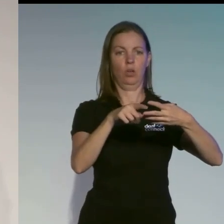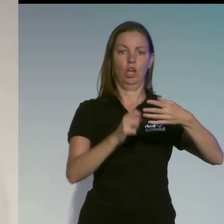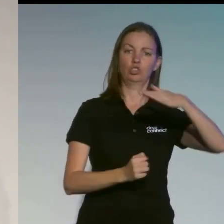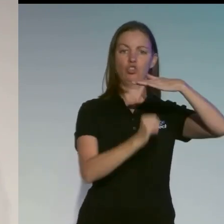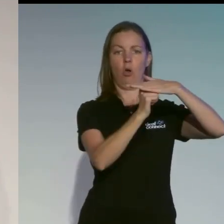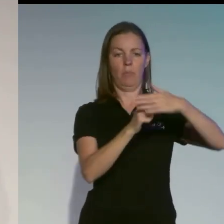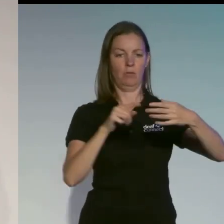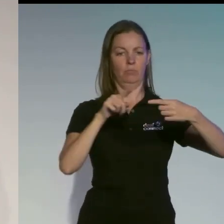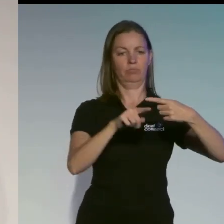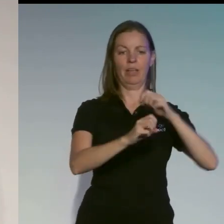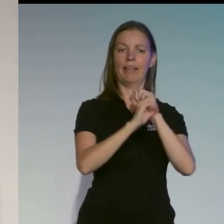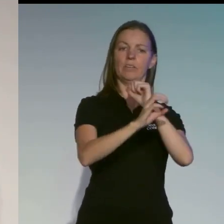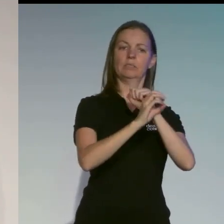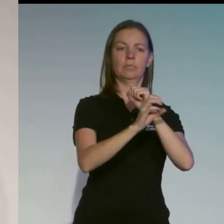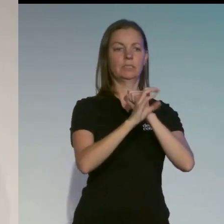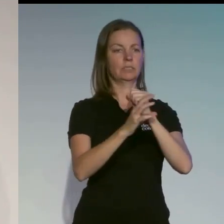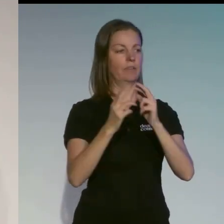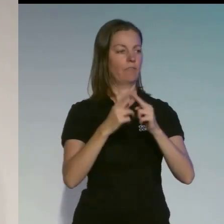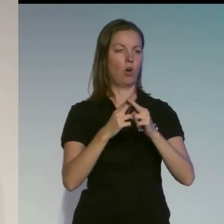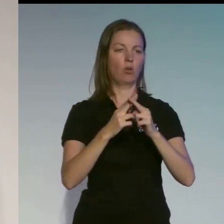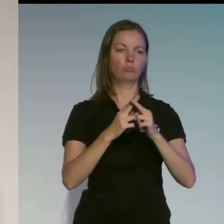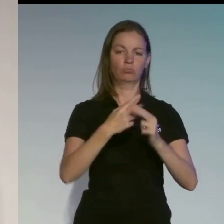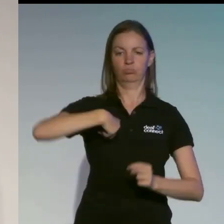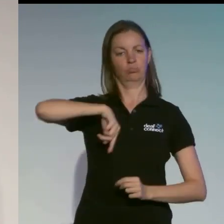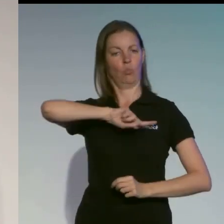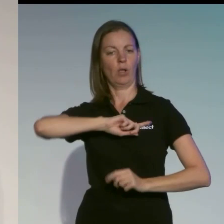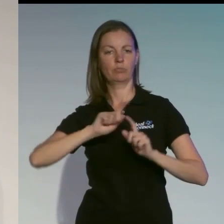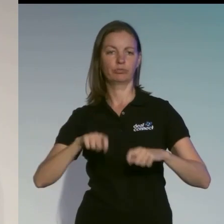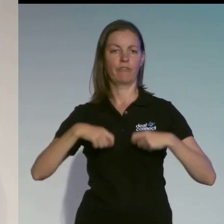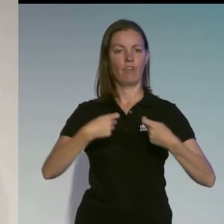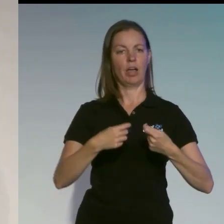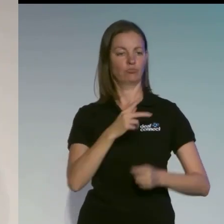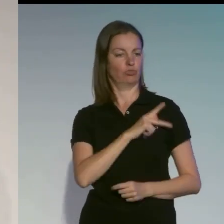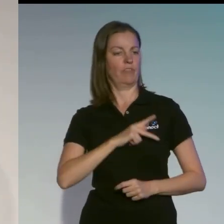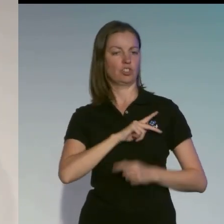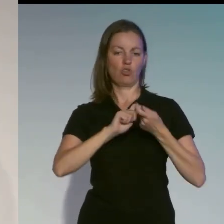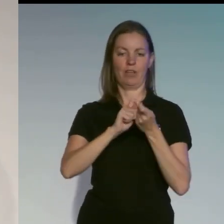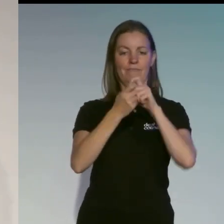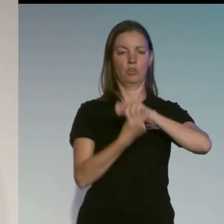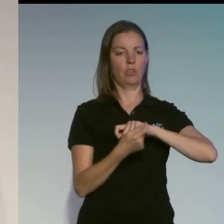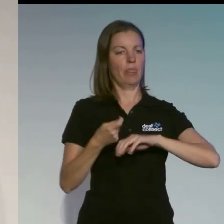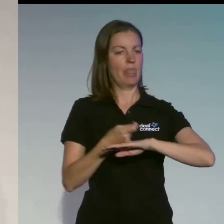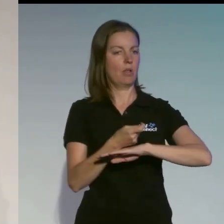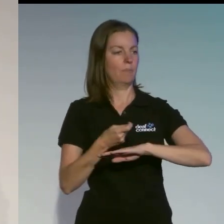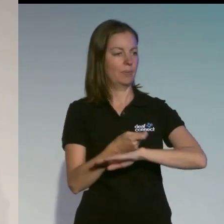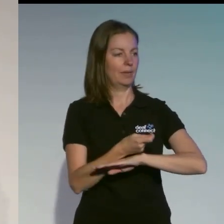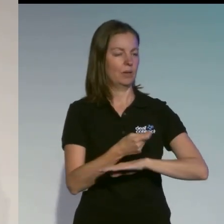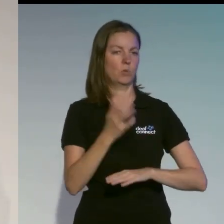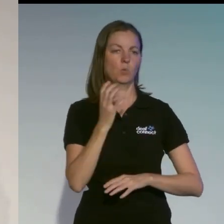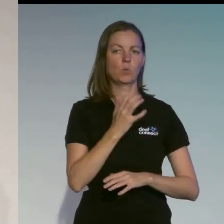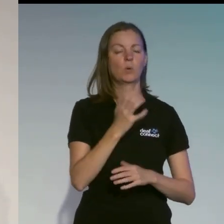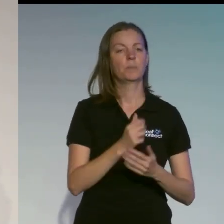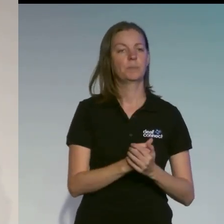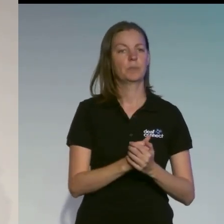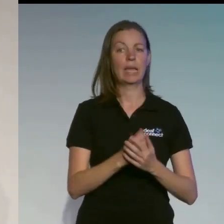top, is their advertisement, telling that they provide professional conversion therapy. Even some of them